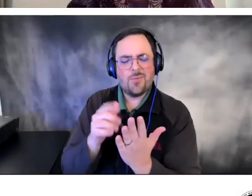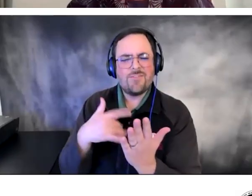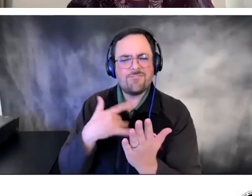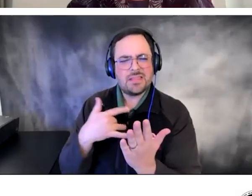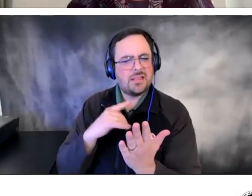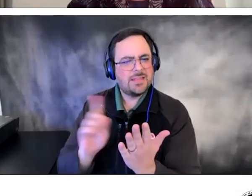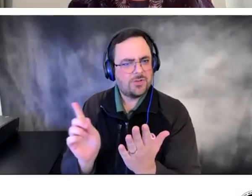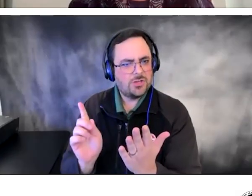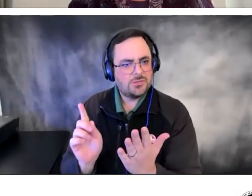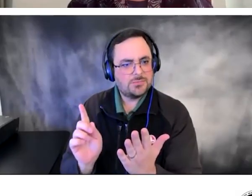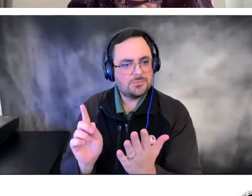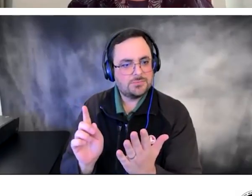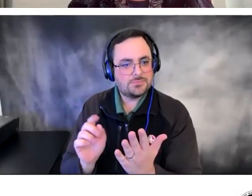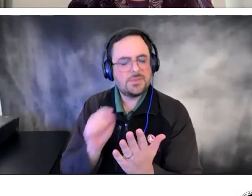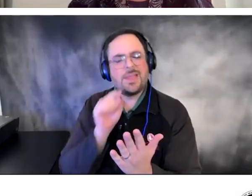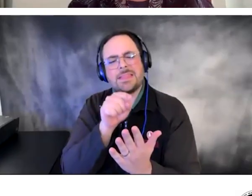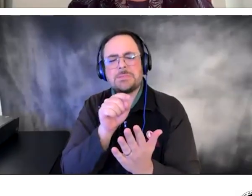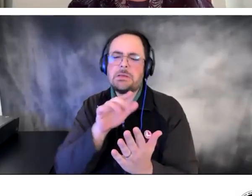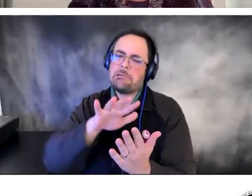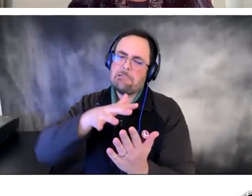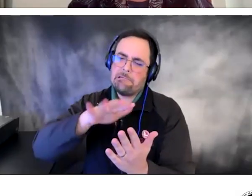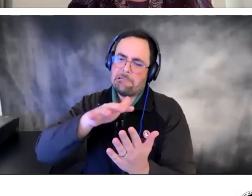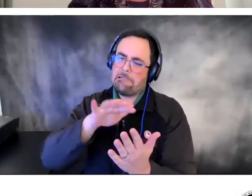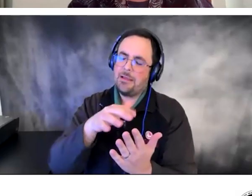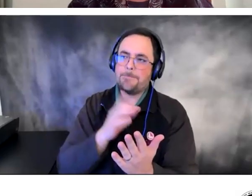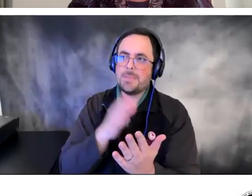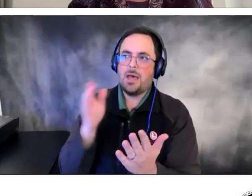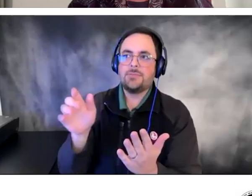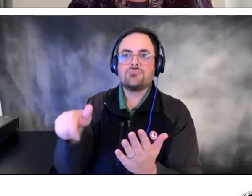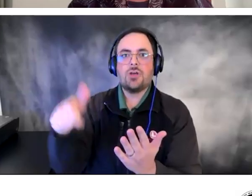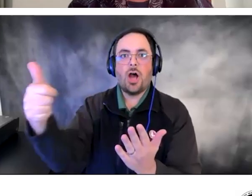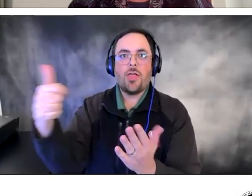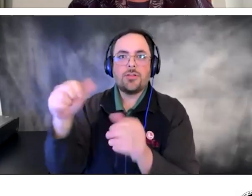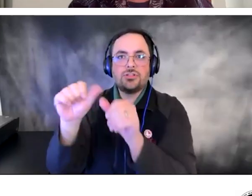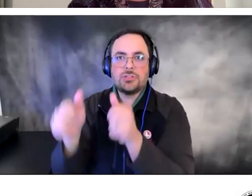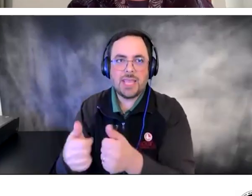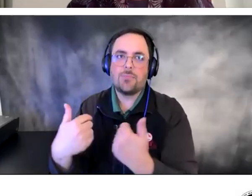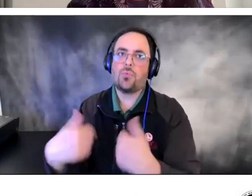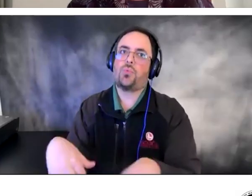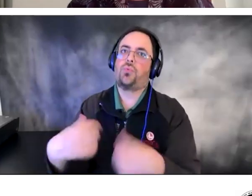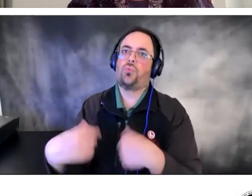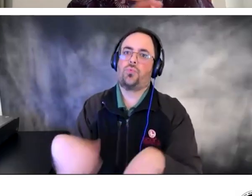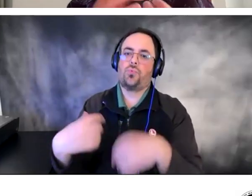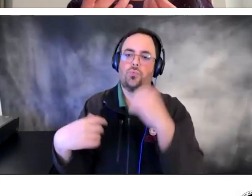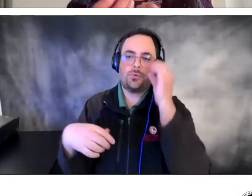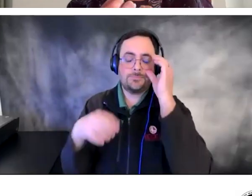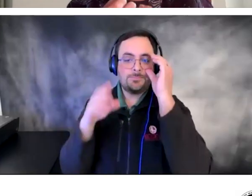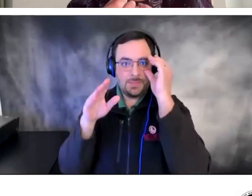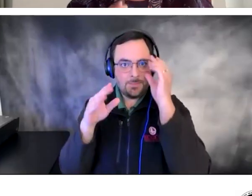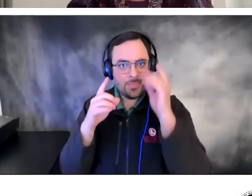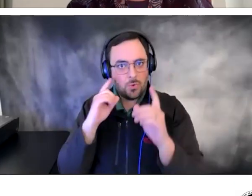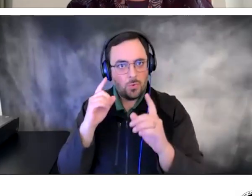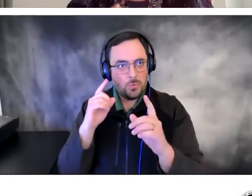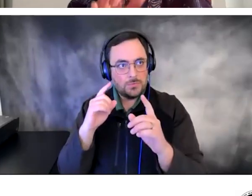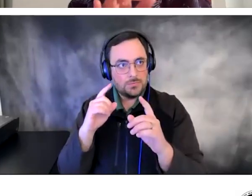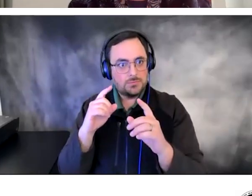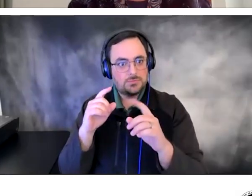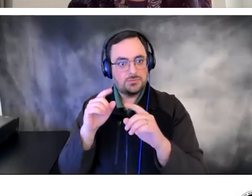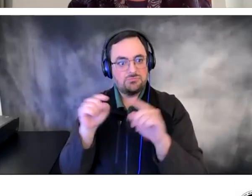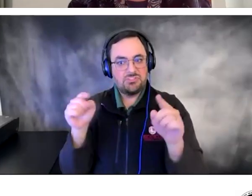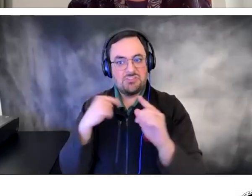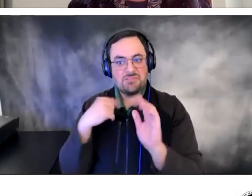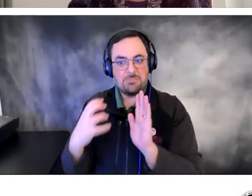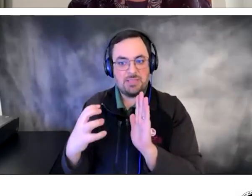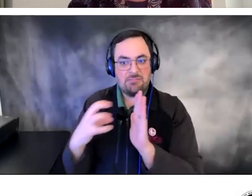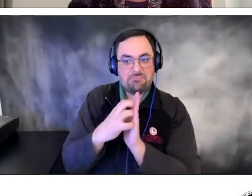right? And this one is not so critical as something maybe in a different shape, where some of the key features might now